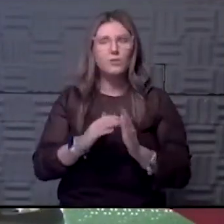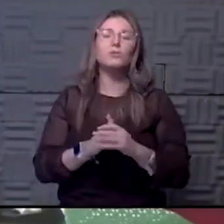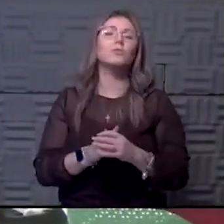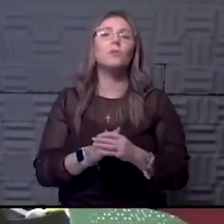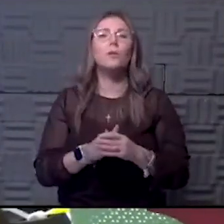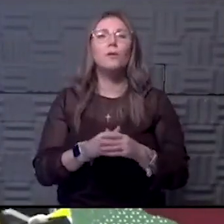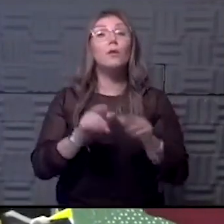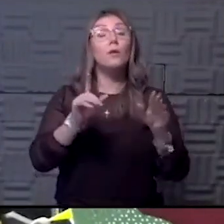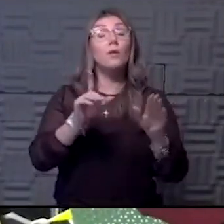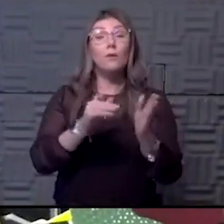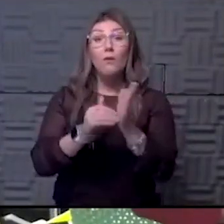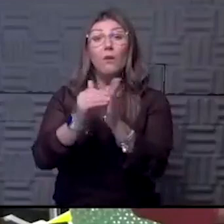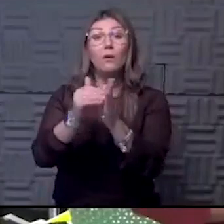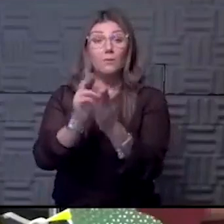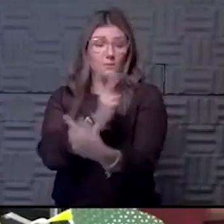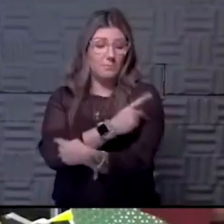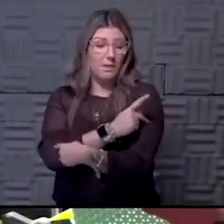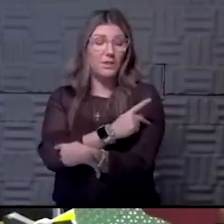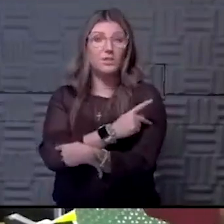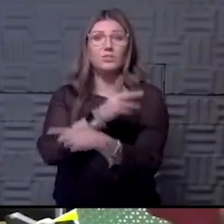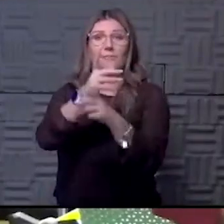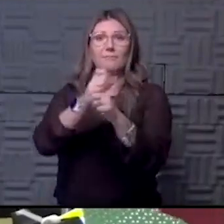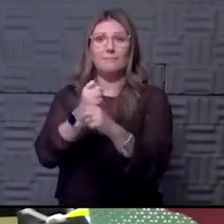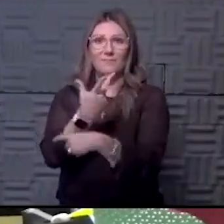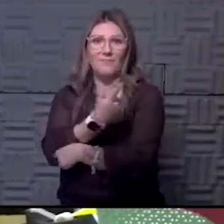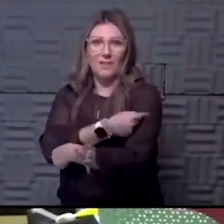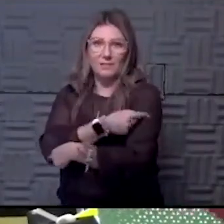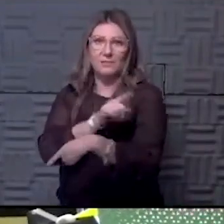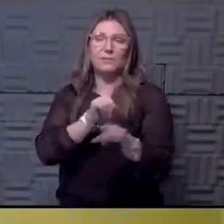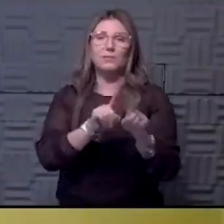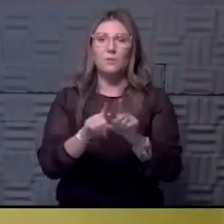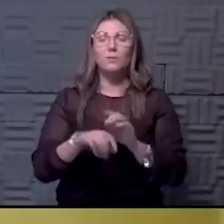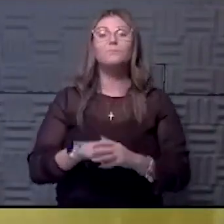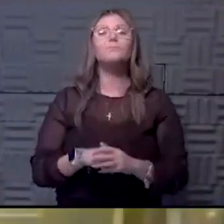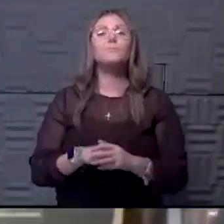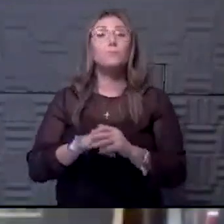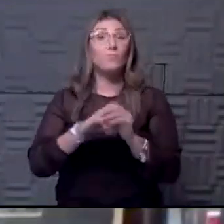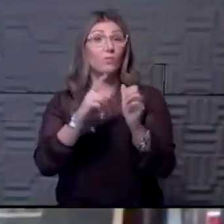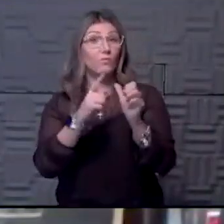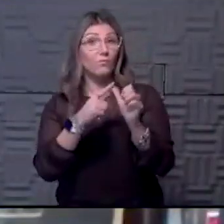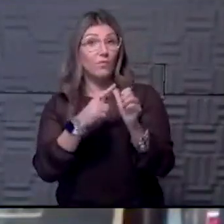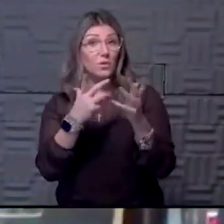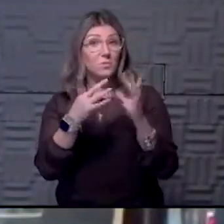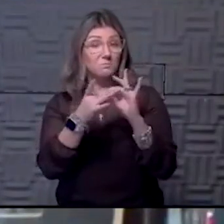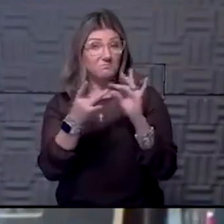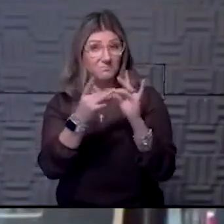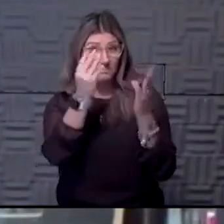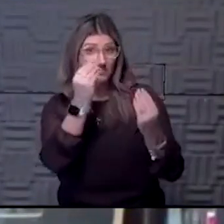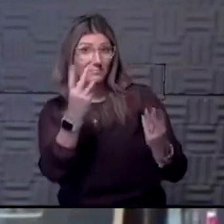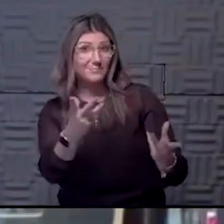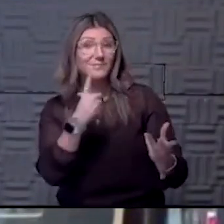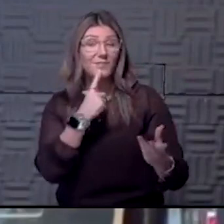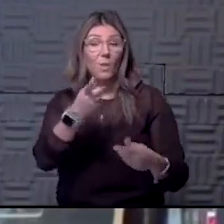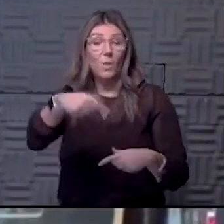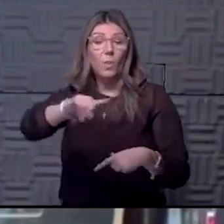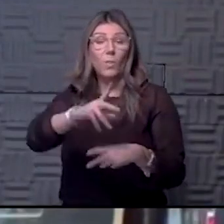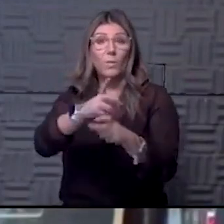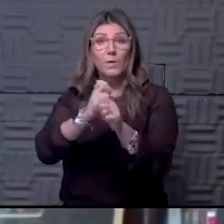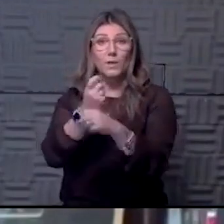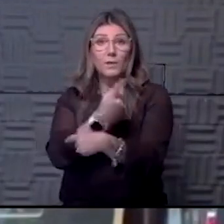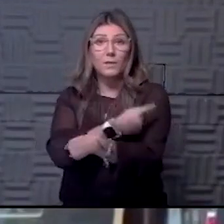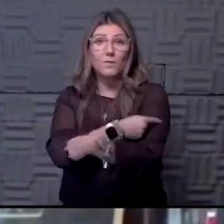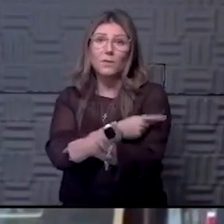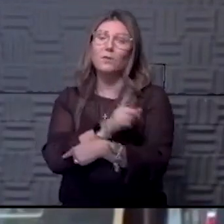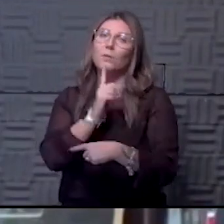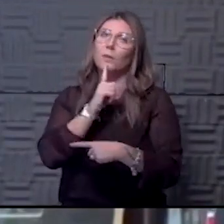some patients who are there receiving the vaccine. First of all, I would tell you that those who are there receiving the vaccine are